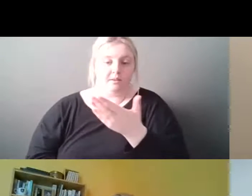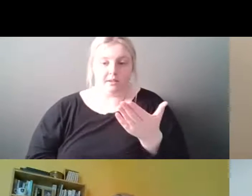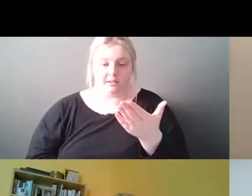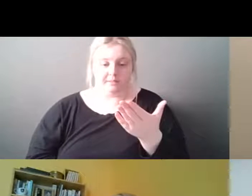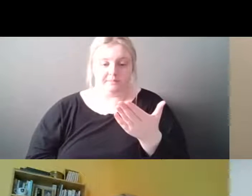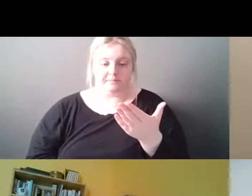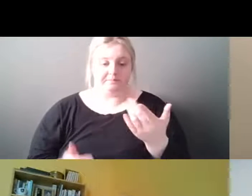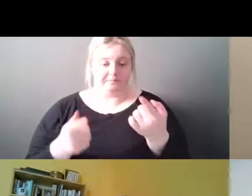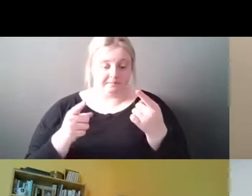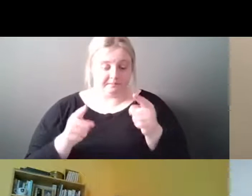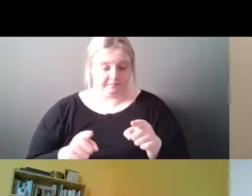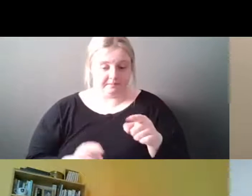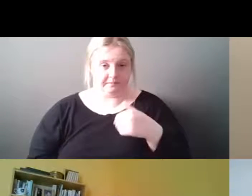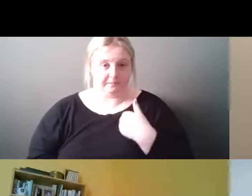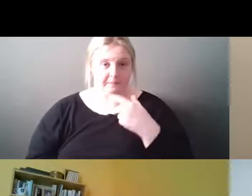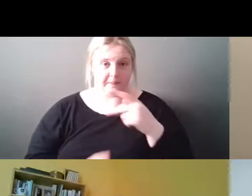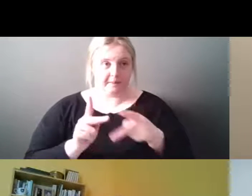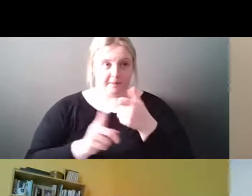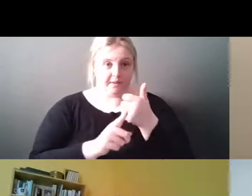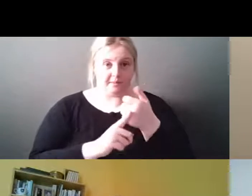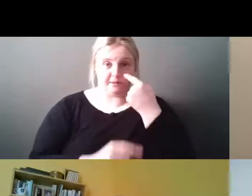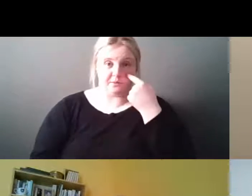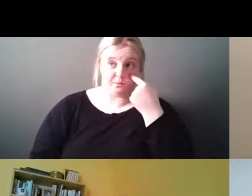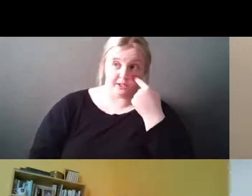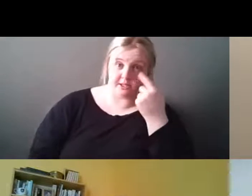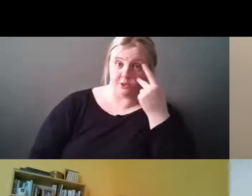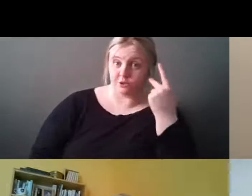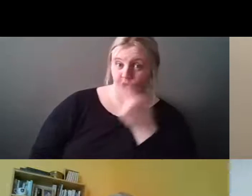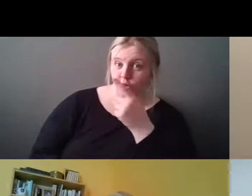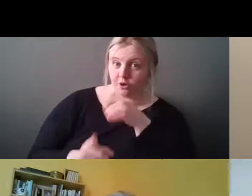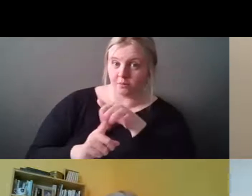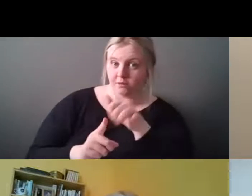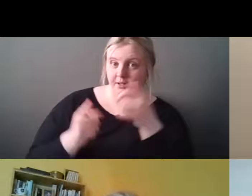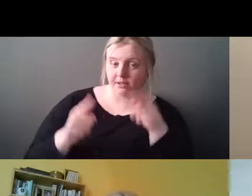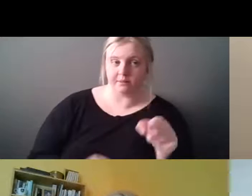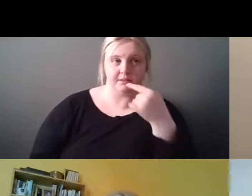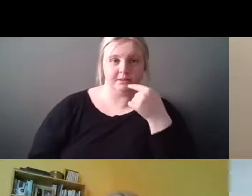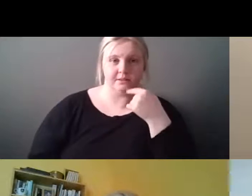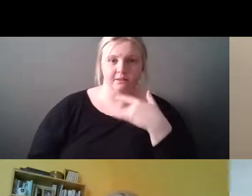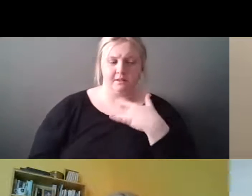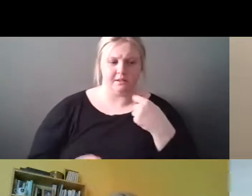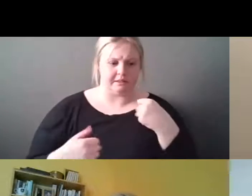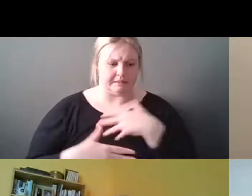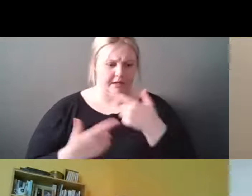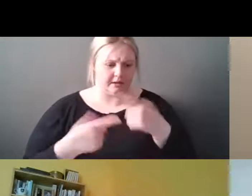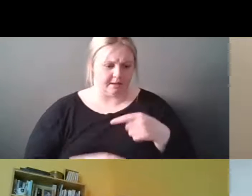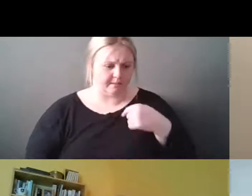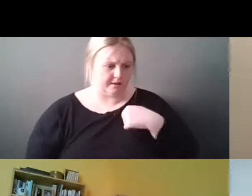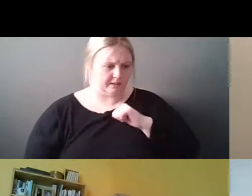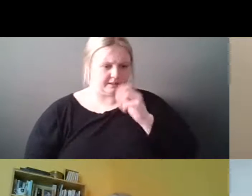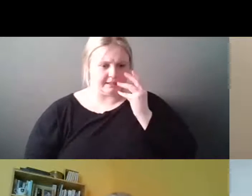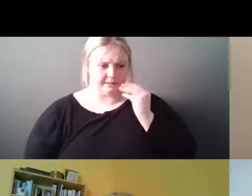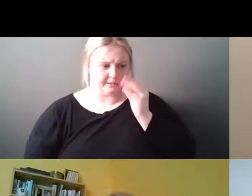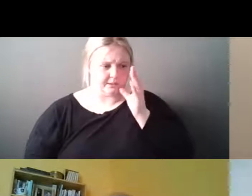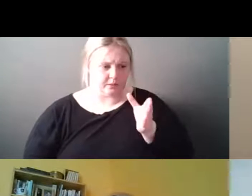to the people who had witnessed bullying was that they said they were scared that it would happen to them. They were